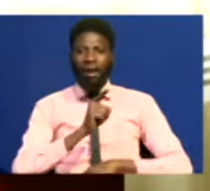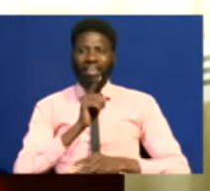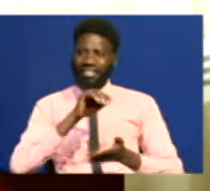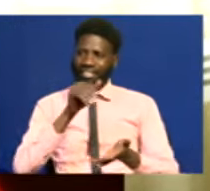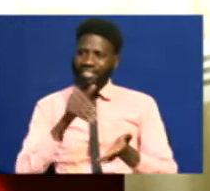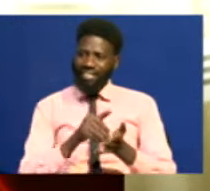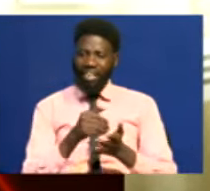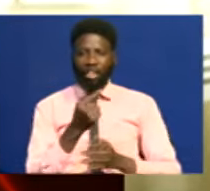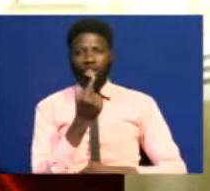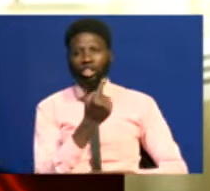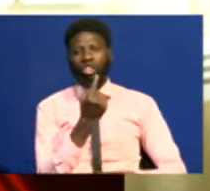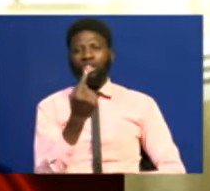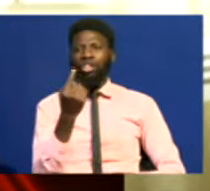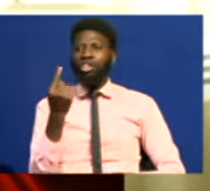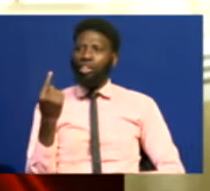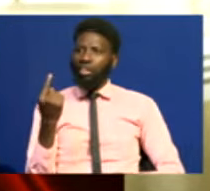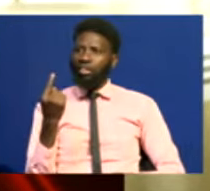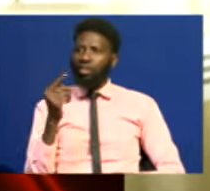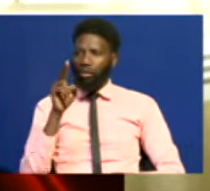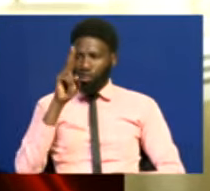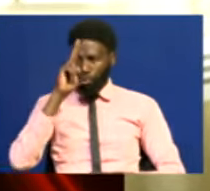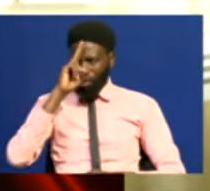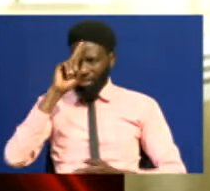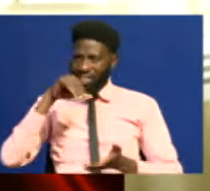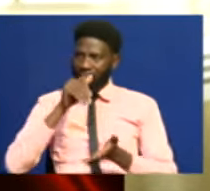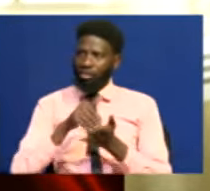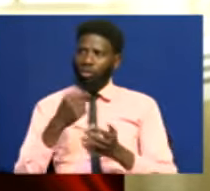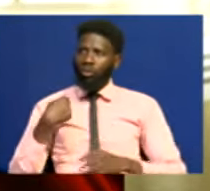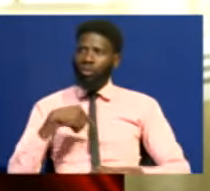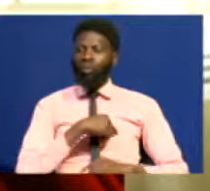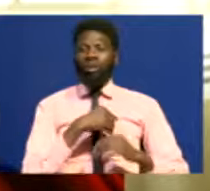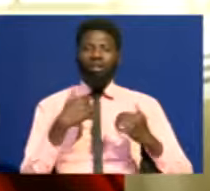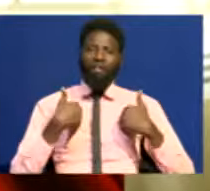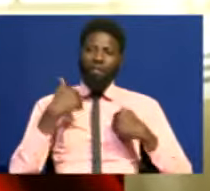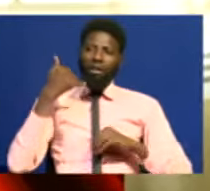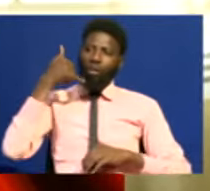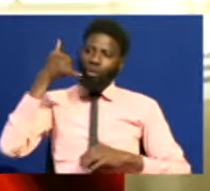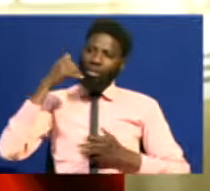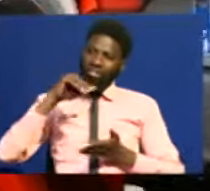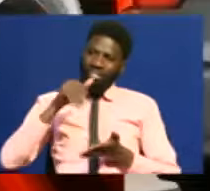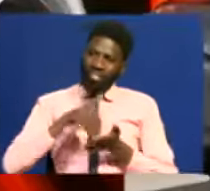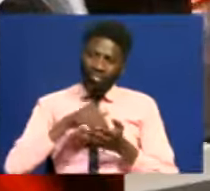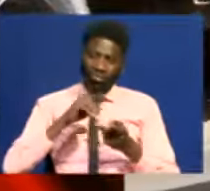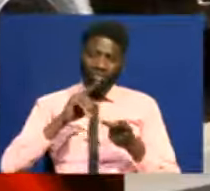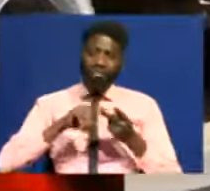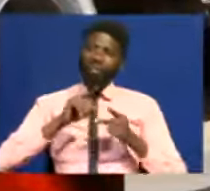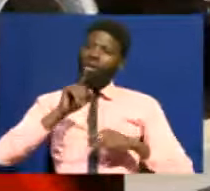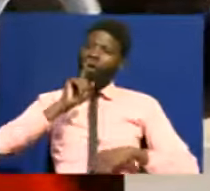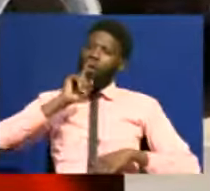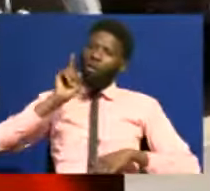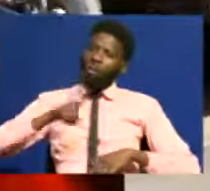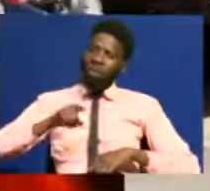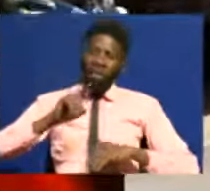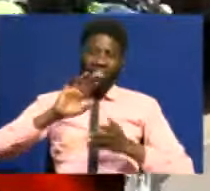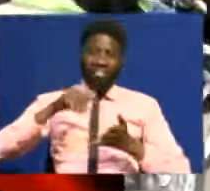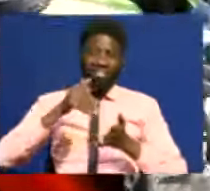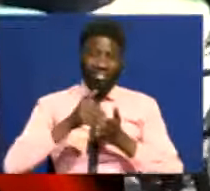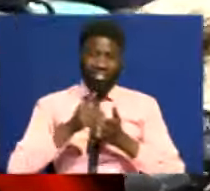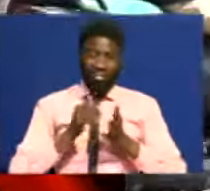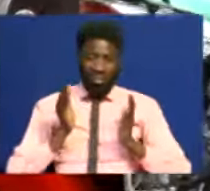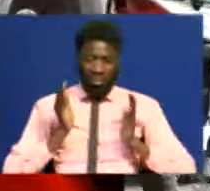police station, tuko na call centers, command center, ambaye mwananchi akifika tu hapo